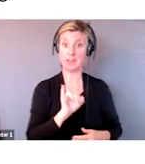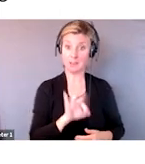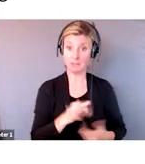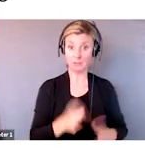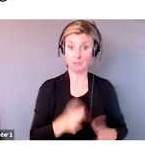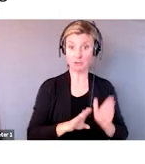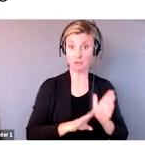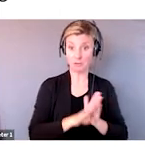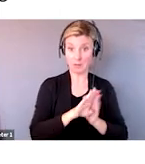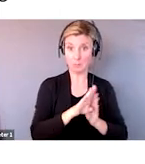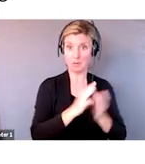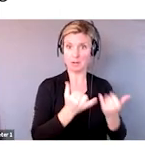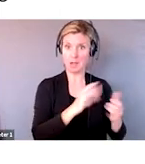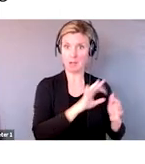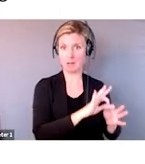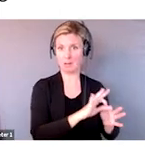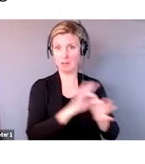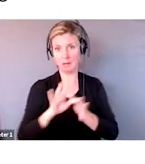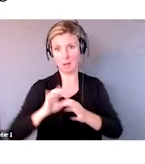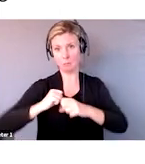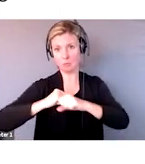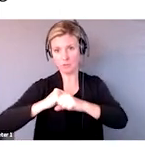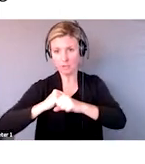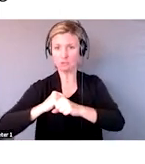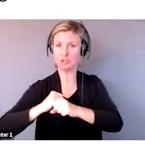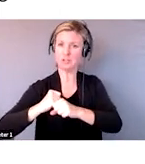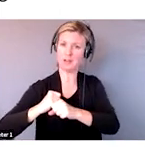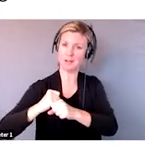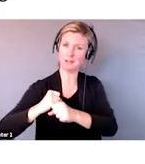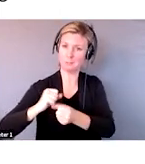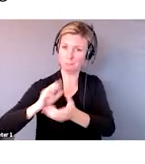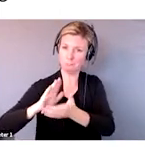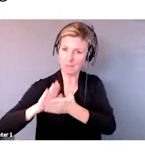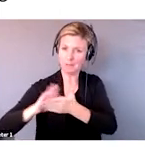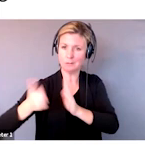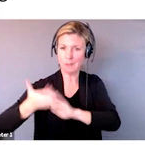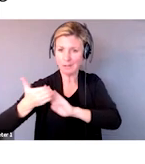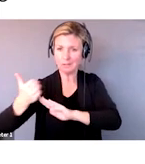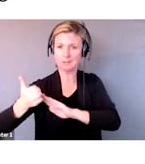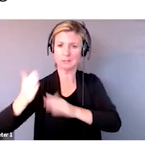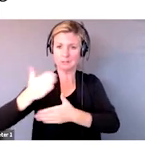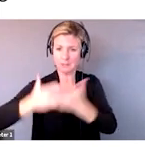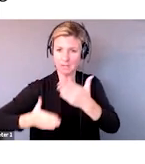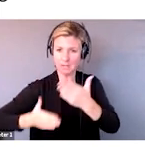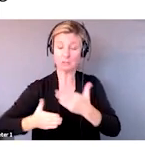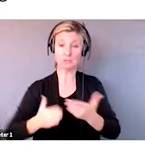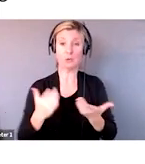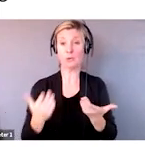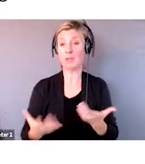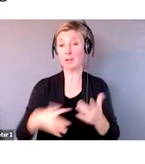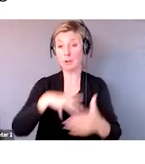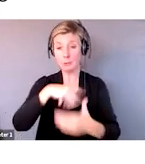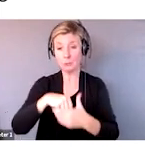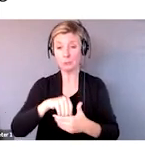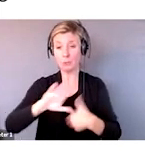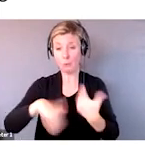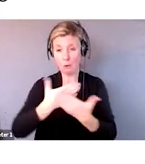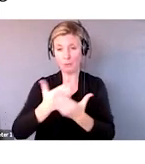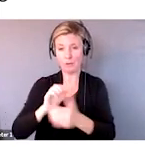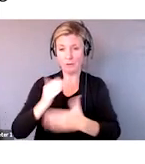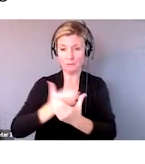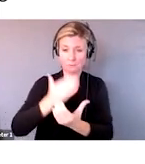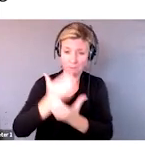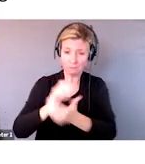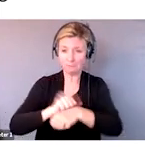phase. What is the plan for that? So that includes all of your filing strategy, your budgeting, all of these things. And